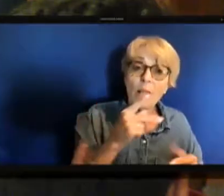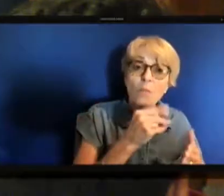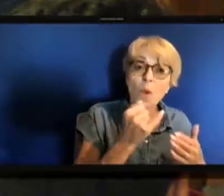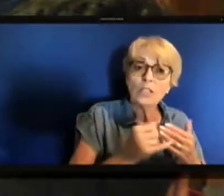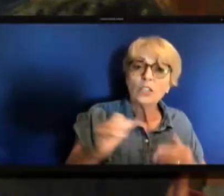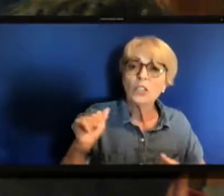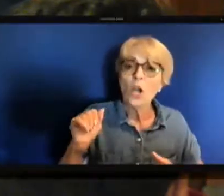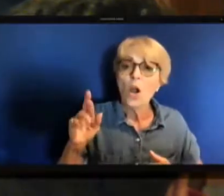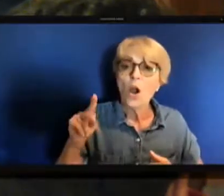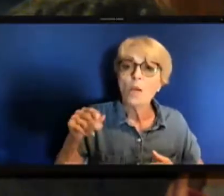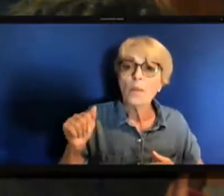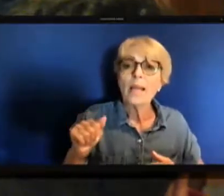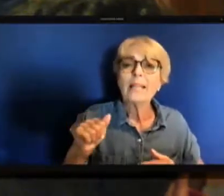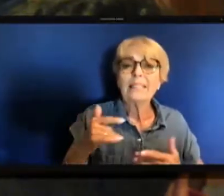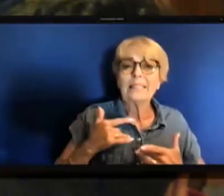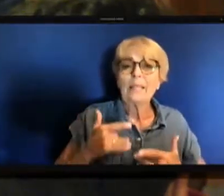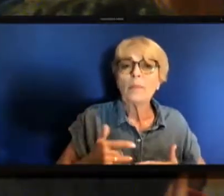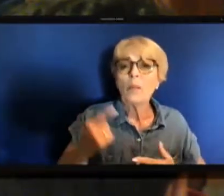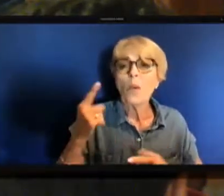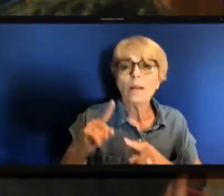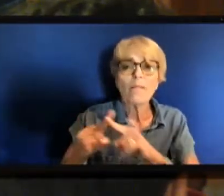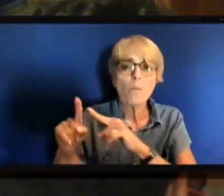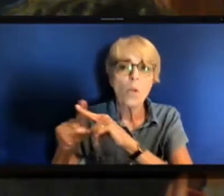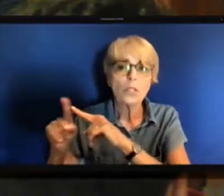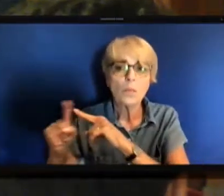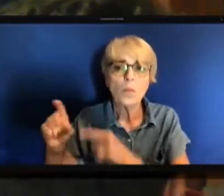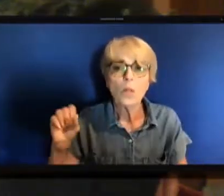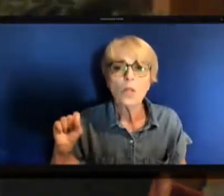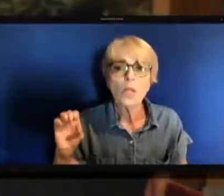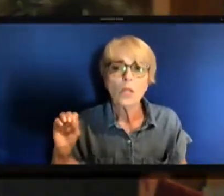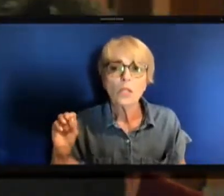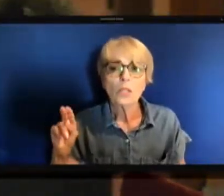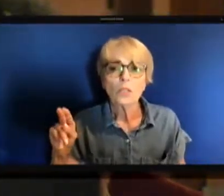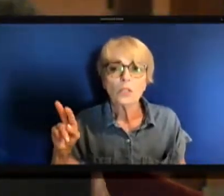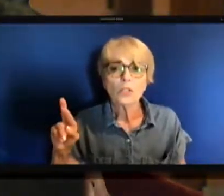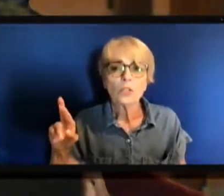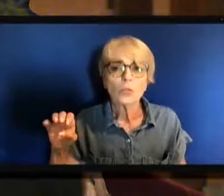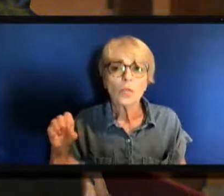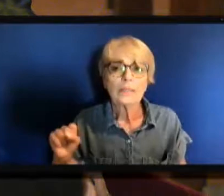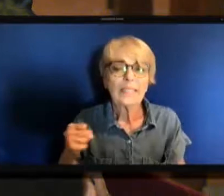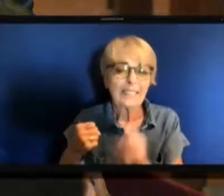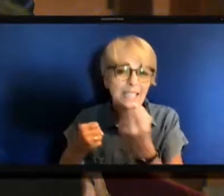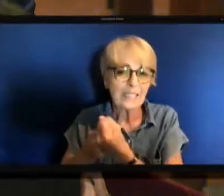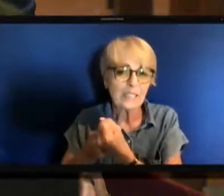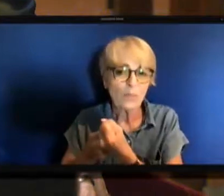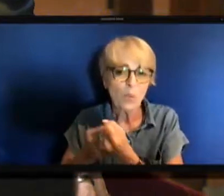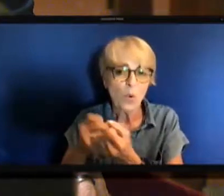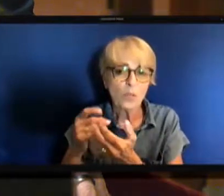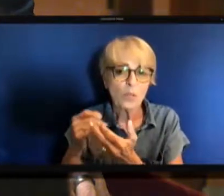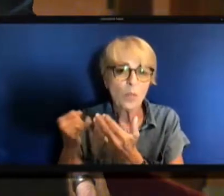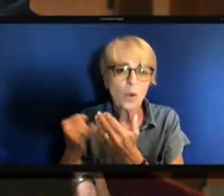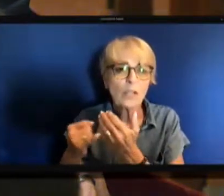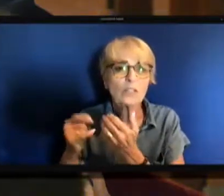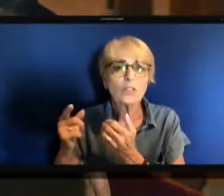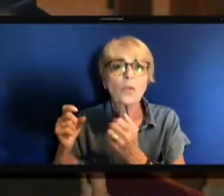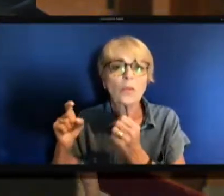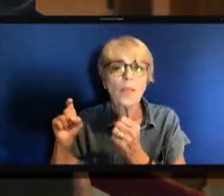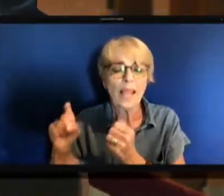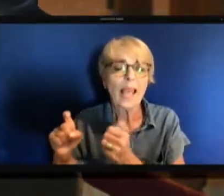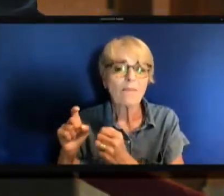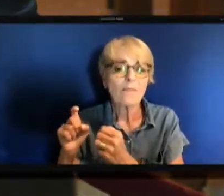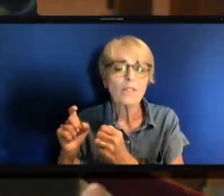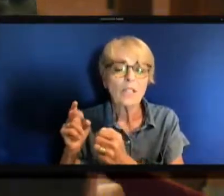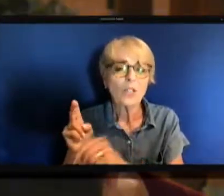one of multiple sources that is supporting those projects, so they otherwise have to utilize procurement processes. And